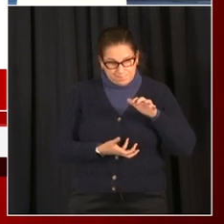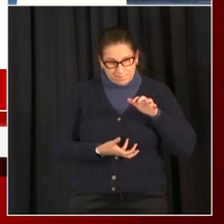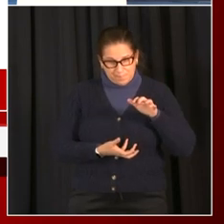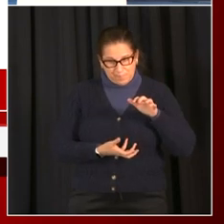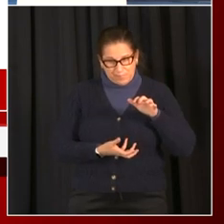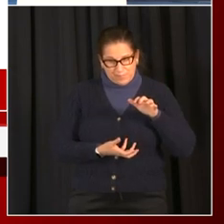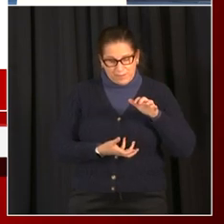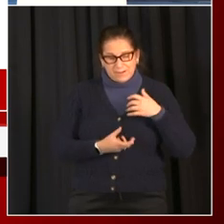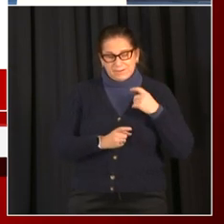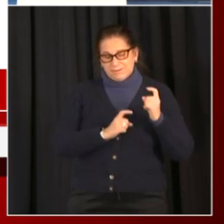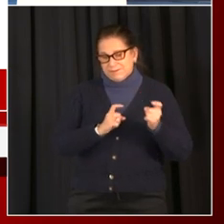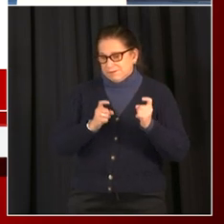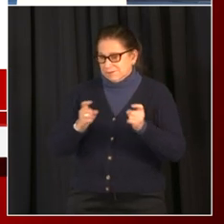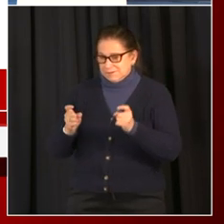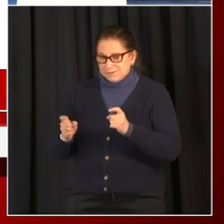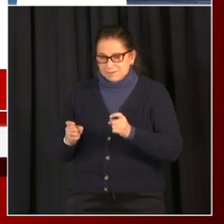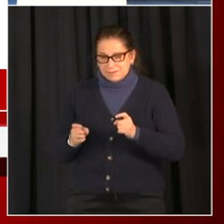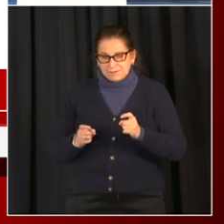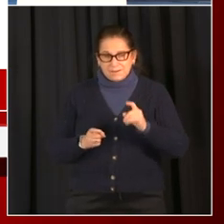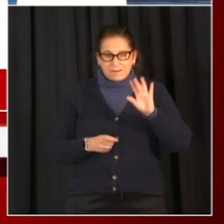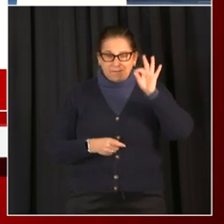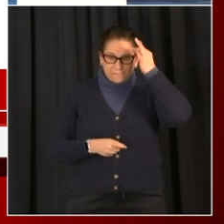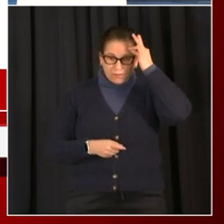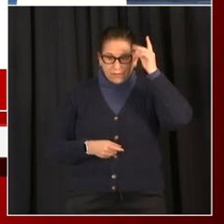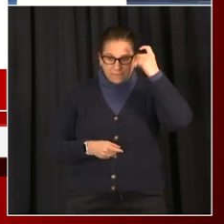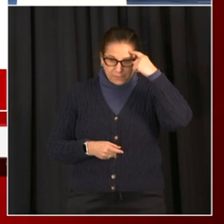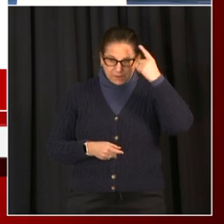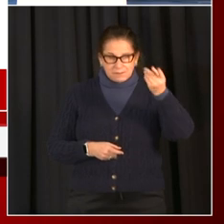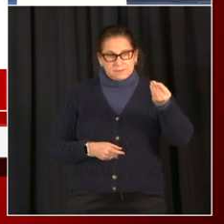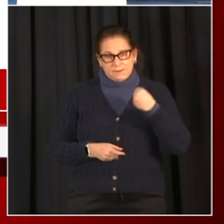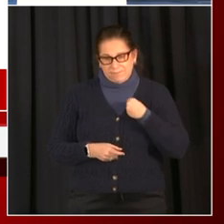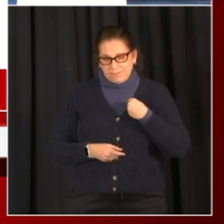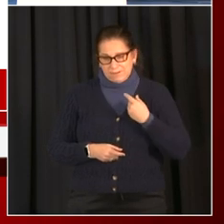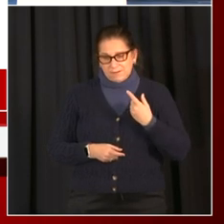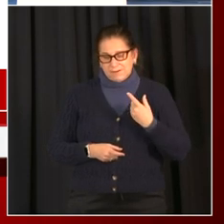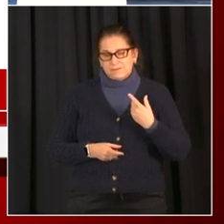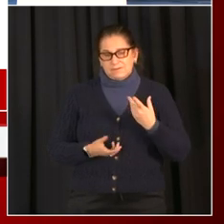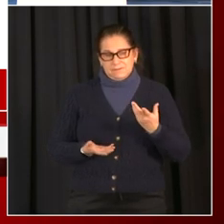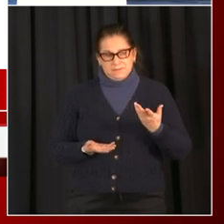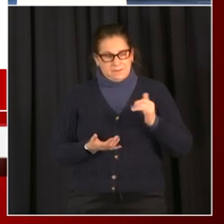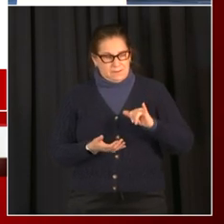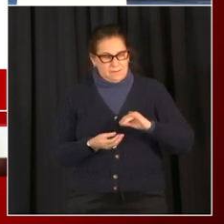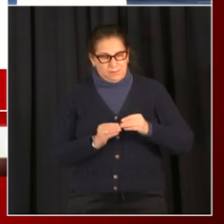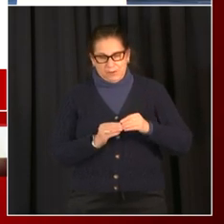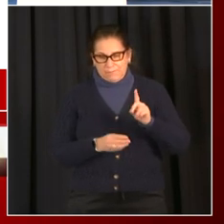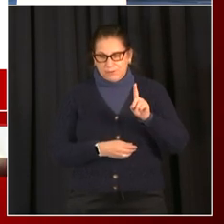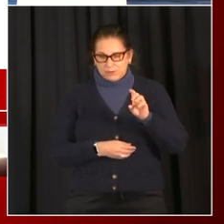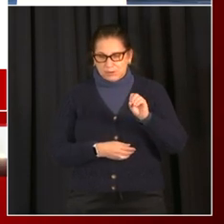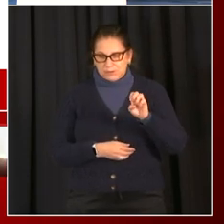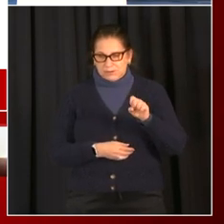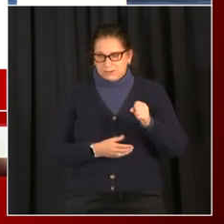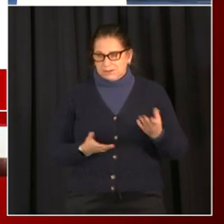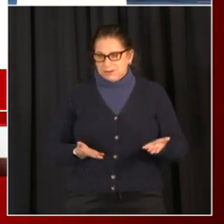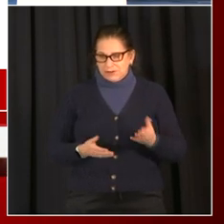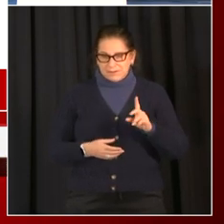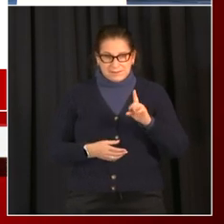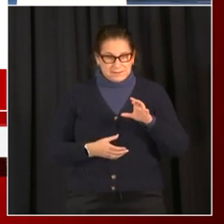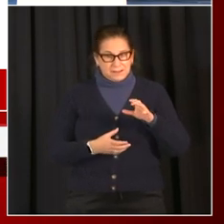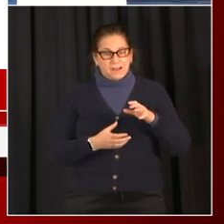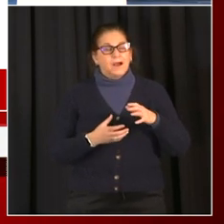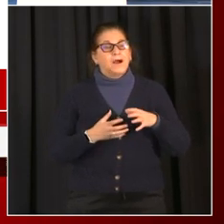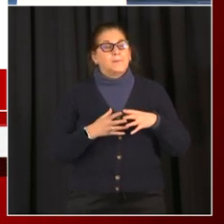District of Columbia, we have been thoughtful in ensuring we know exactly how many doses we're receiving before connecting